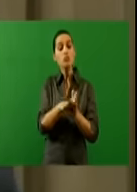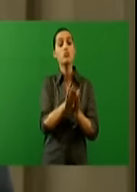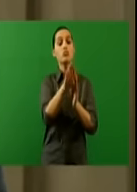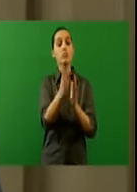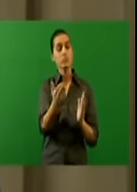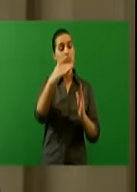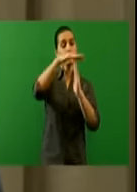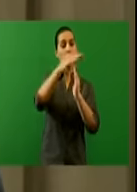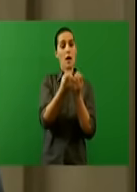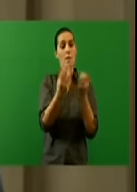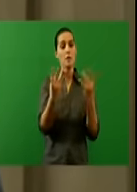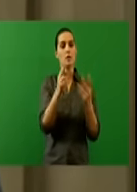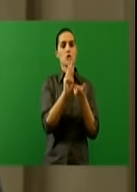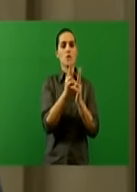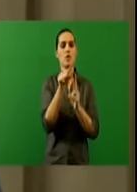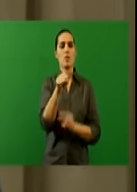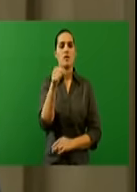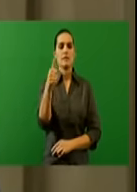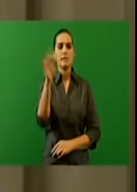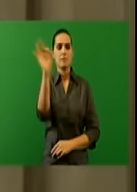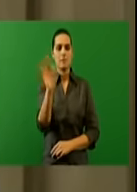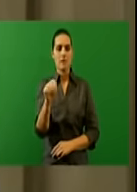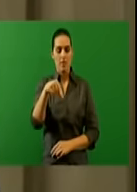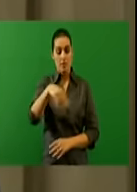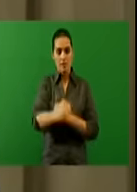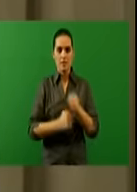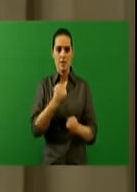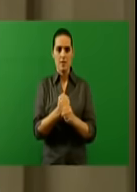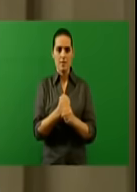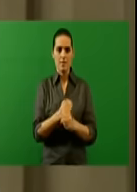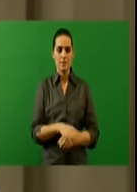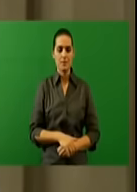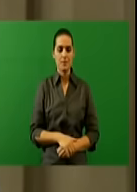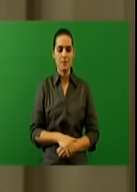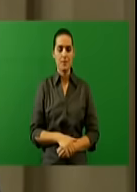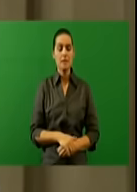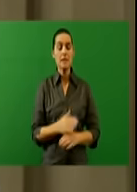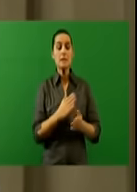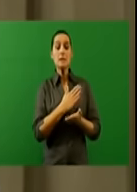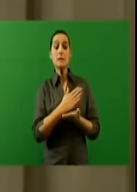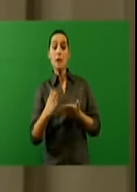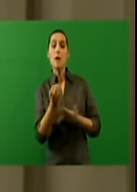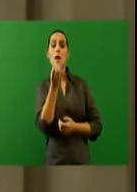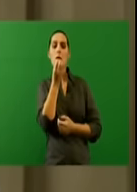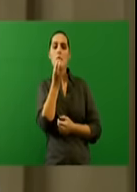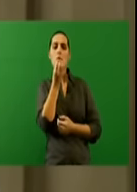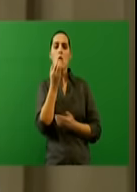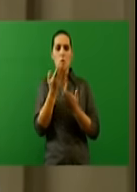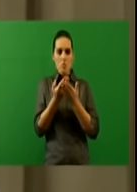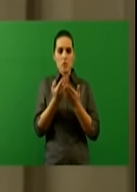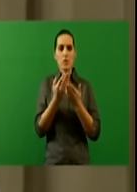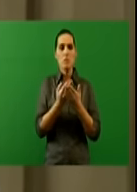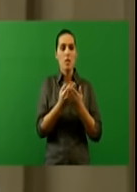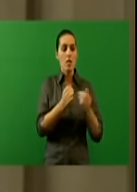of this year. There are some encouraging signs of moderation in some food categories at both the producer and